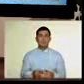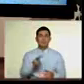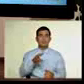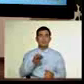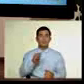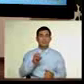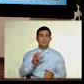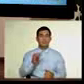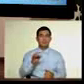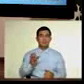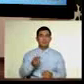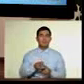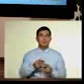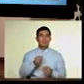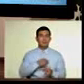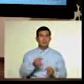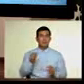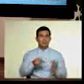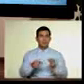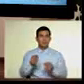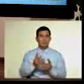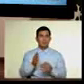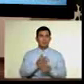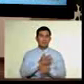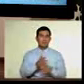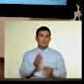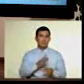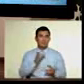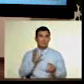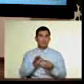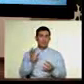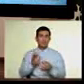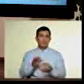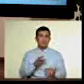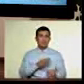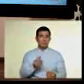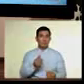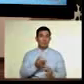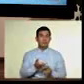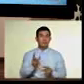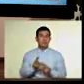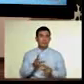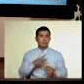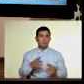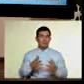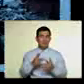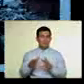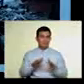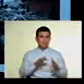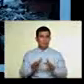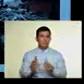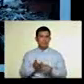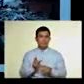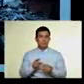Litosfera plitalari bir-biridan ajralayotgan yoki to'qnashayotgan joylarda ular juda harakatchan bo'ladi va